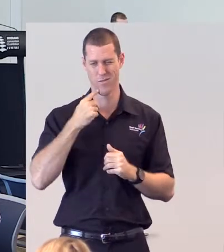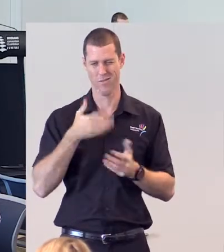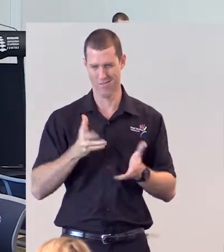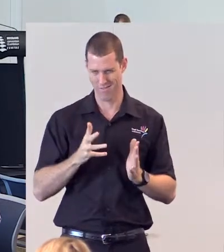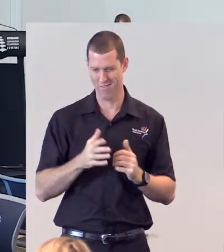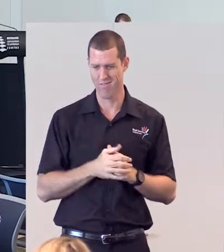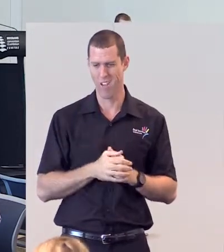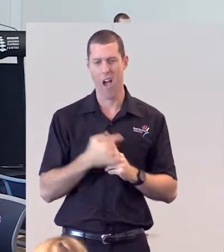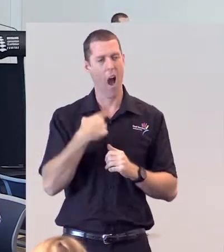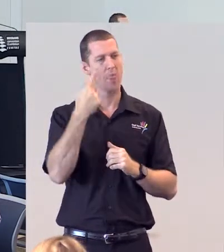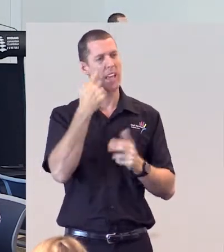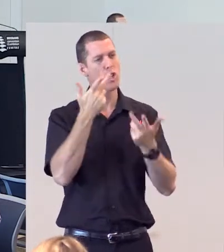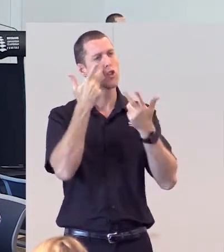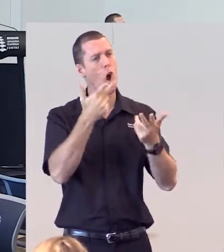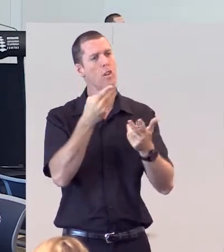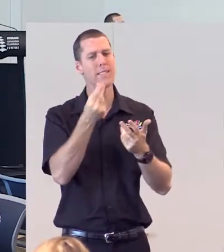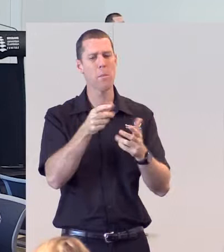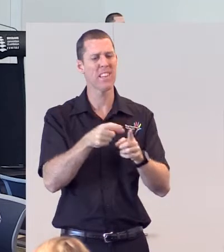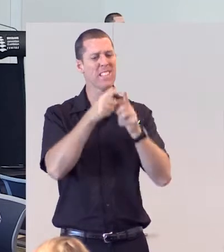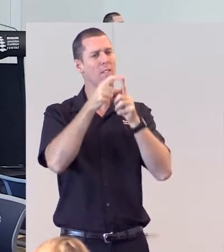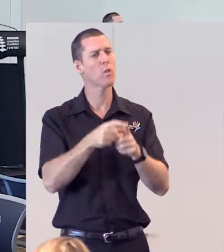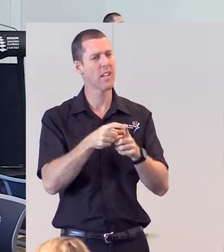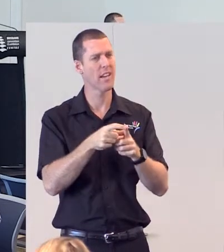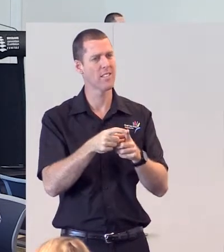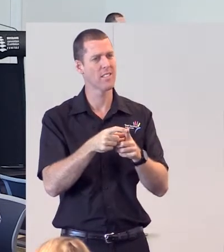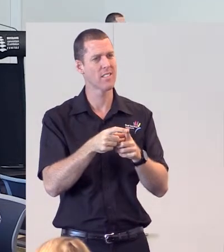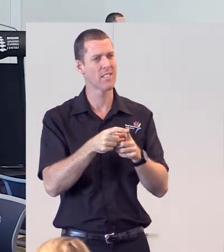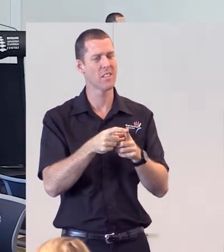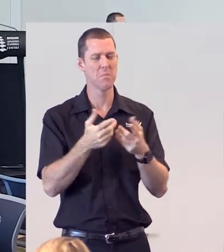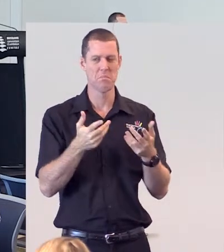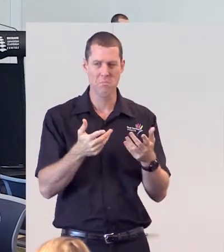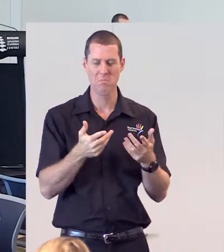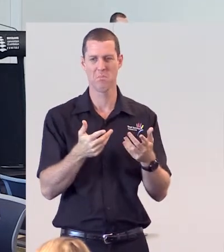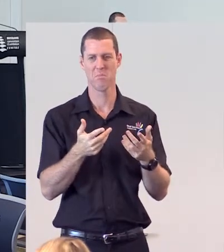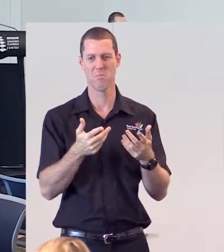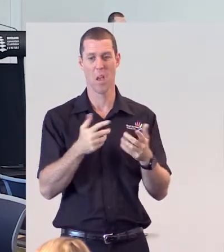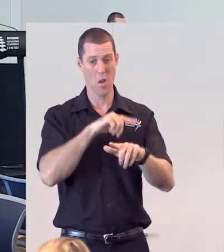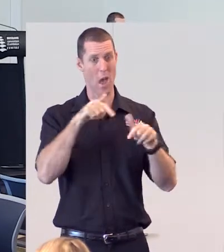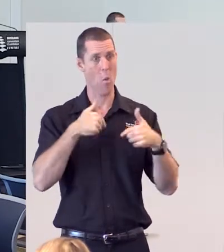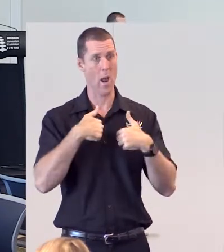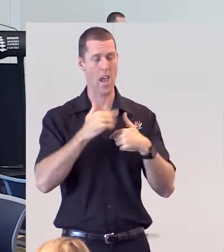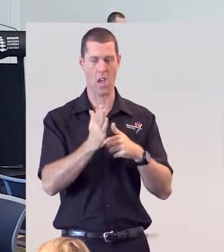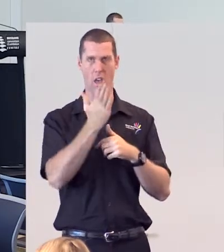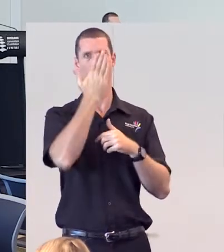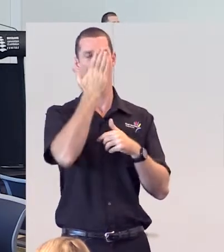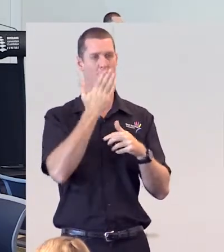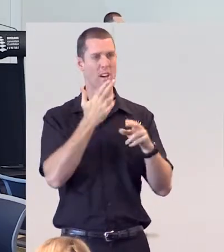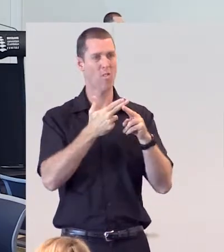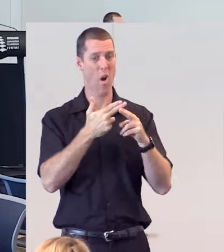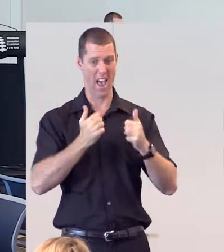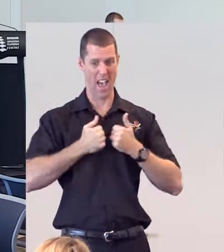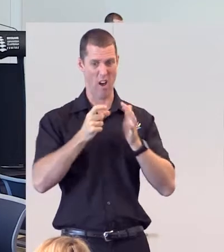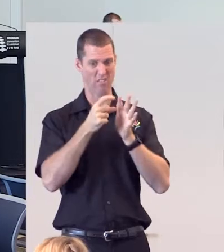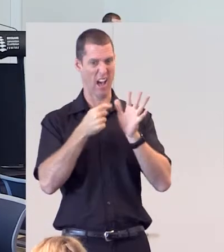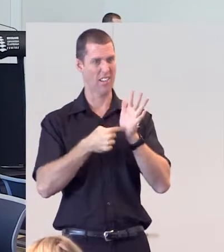And I guess it demonstrates some of the difficulties that we face in terms of data and in terms